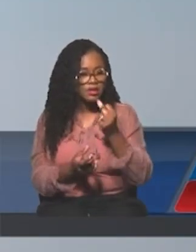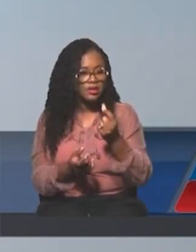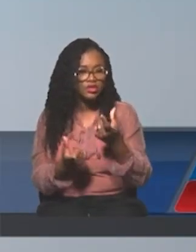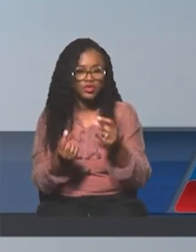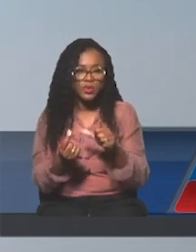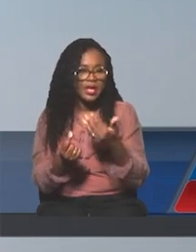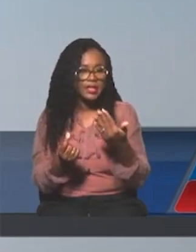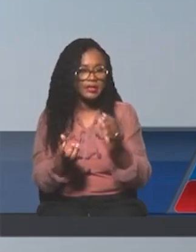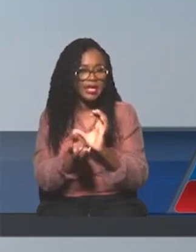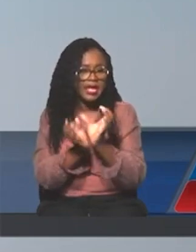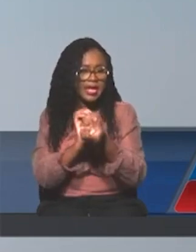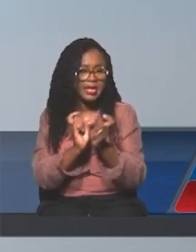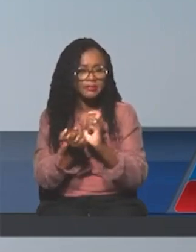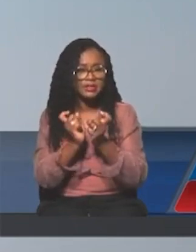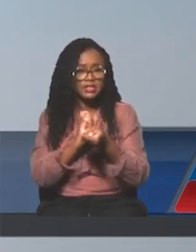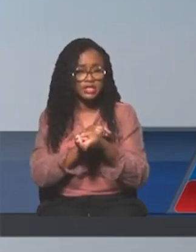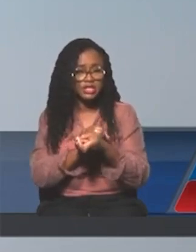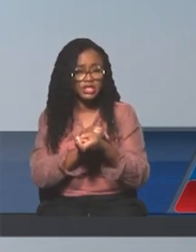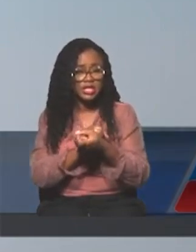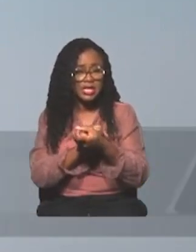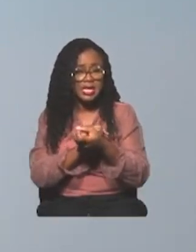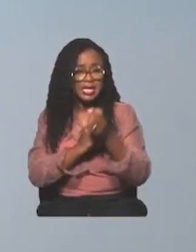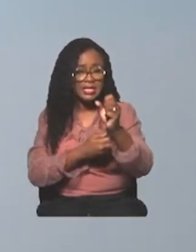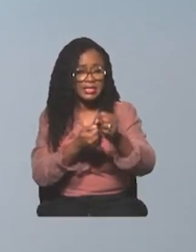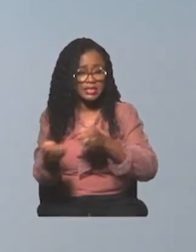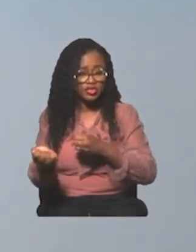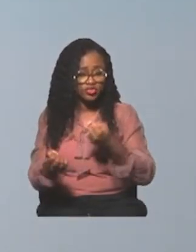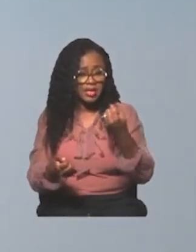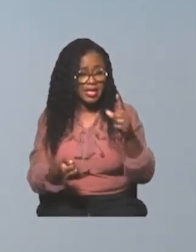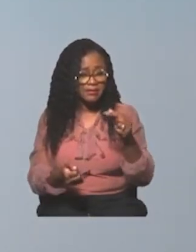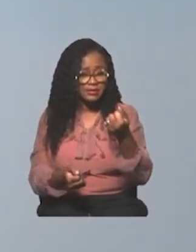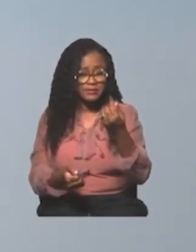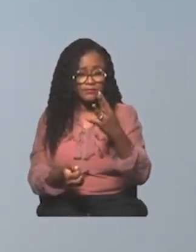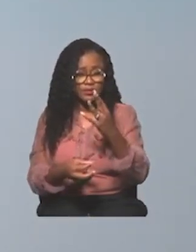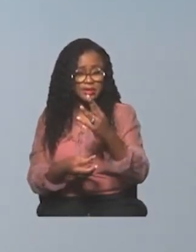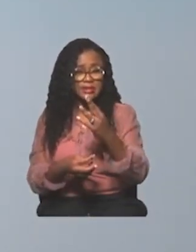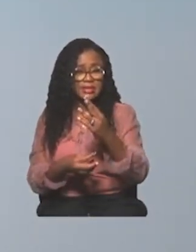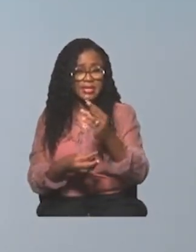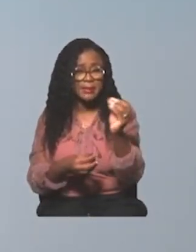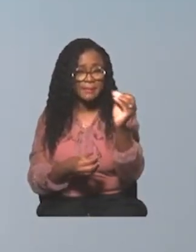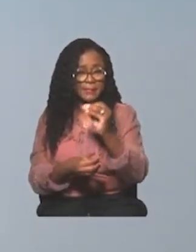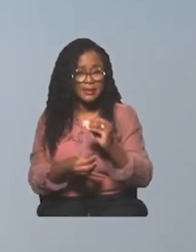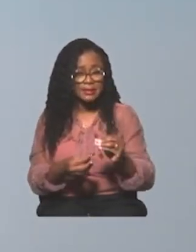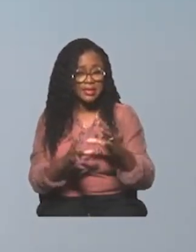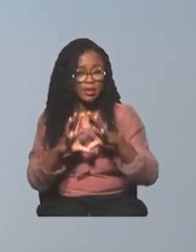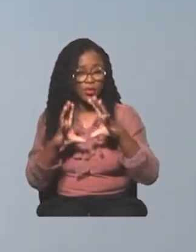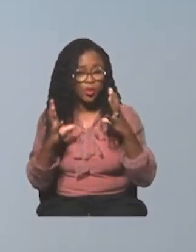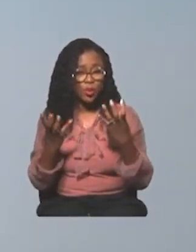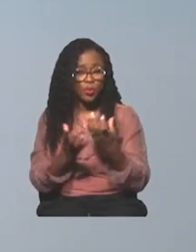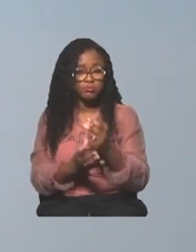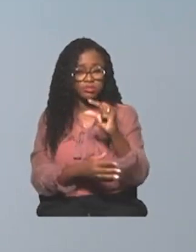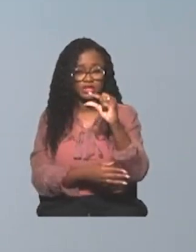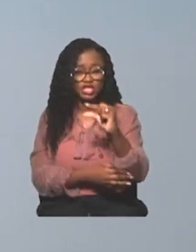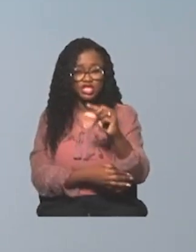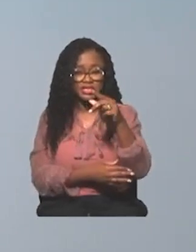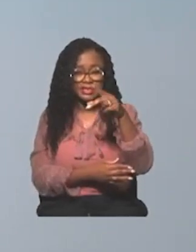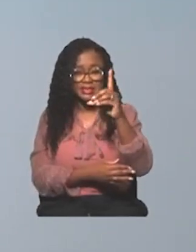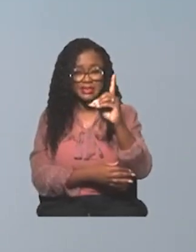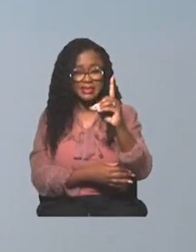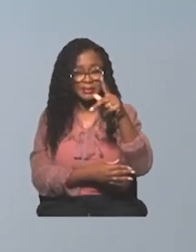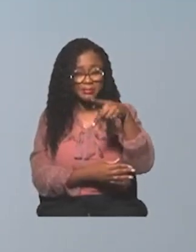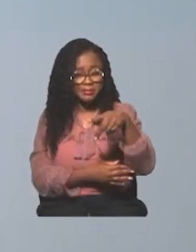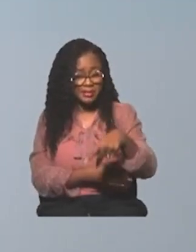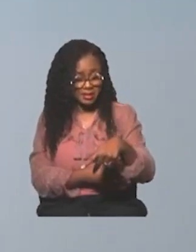it could wipe out as much as 11 to 14% of global GDP, which is, in essence, about $23